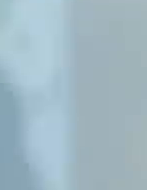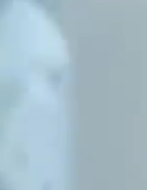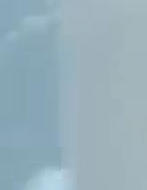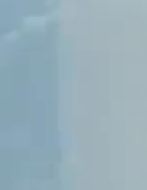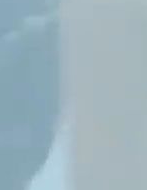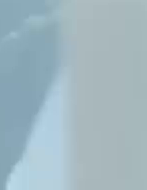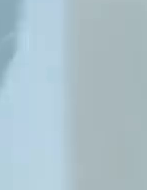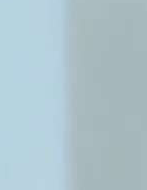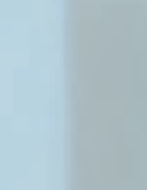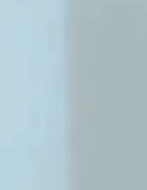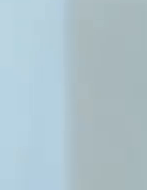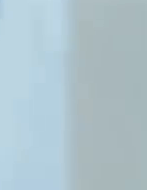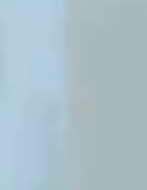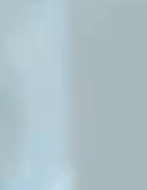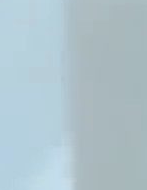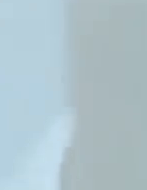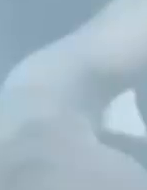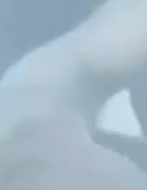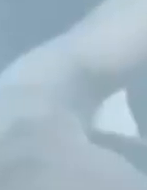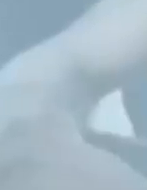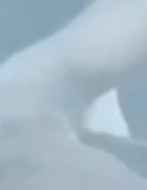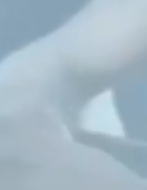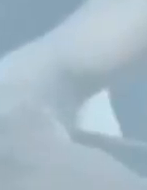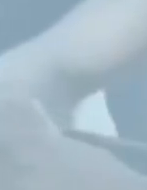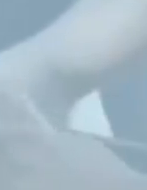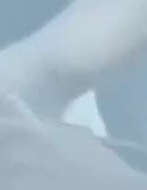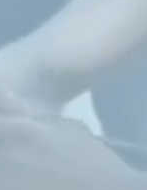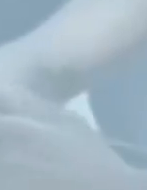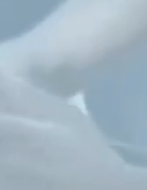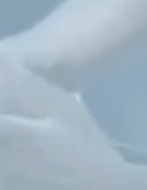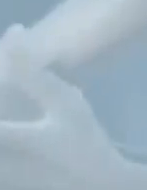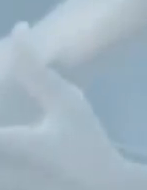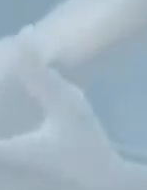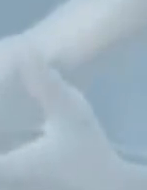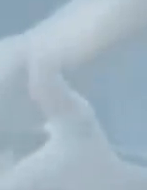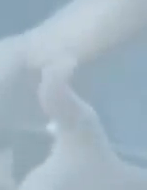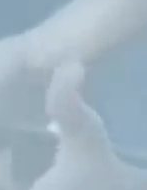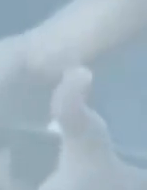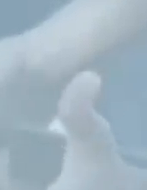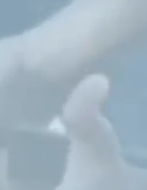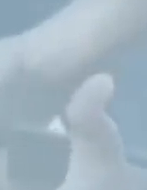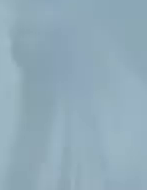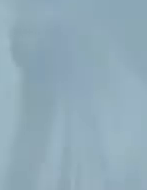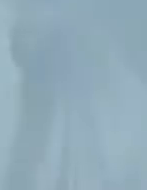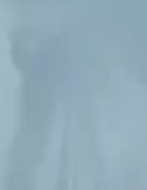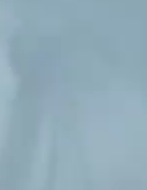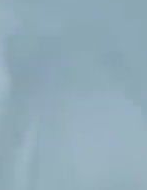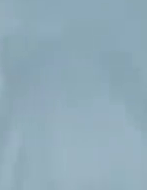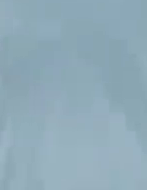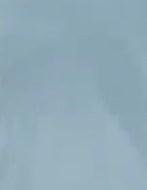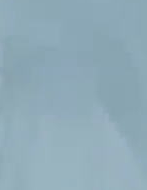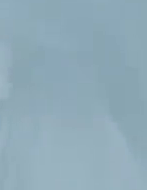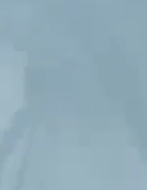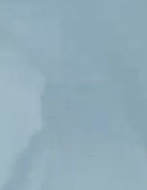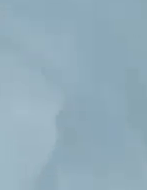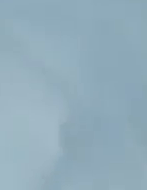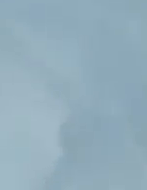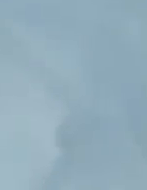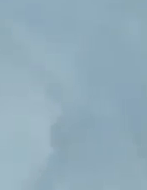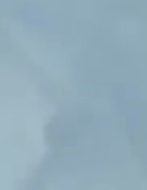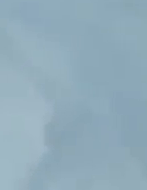Sunday cricket sessions. Putting a 6 love on your friends. Kissing your